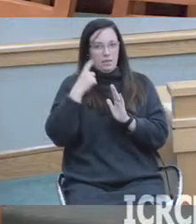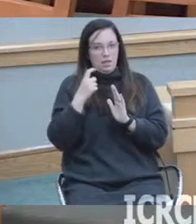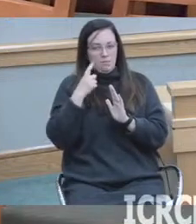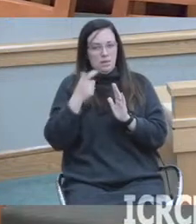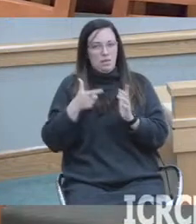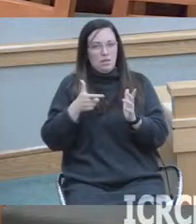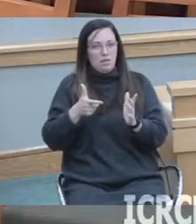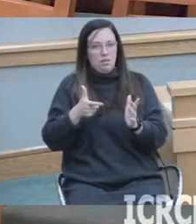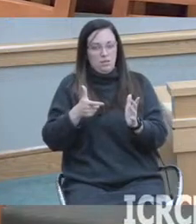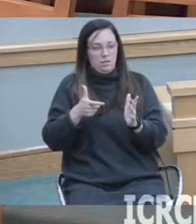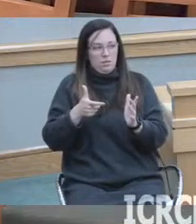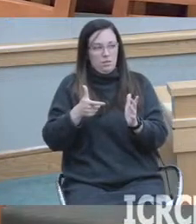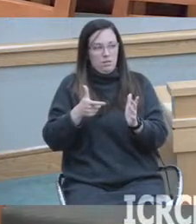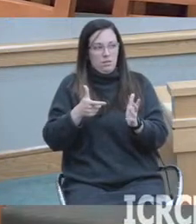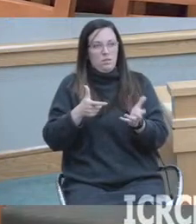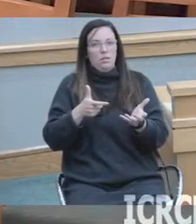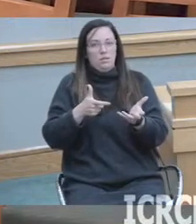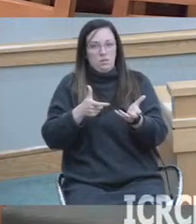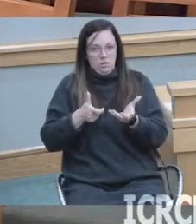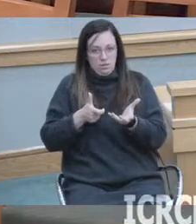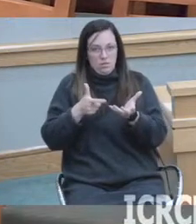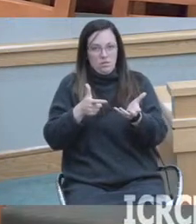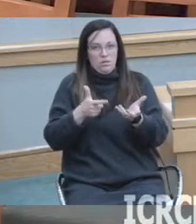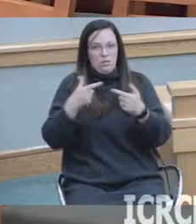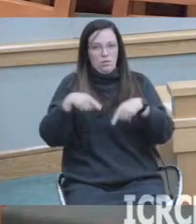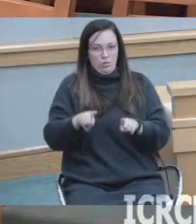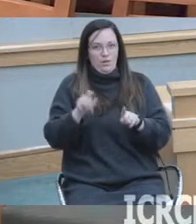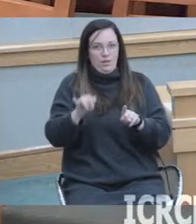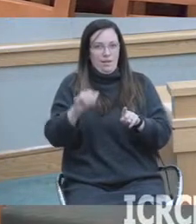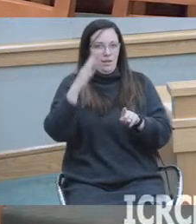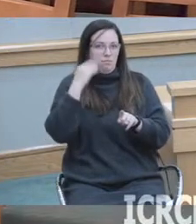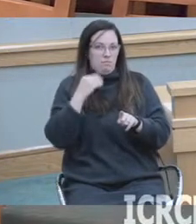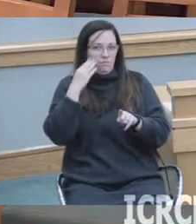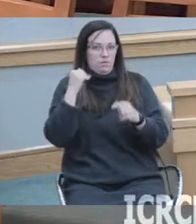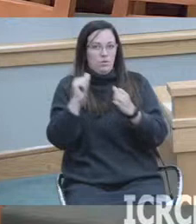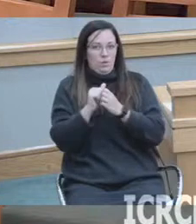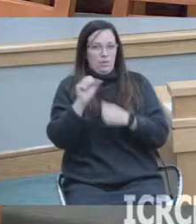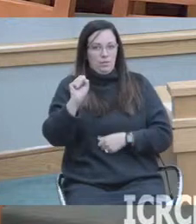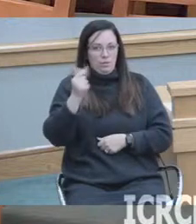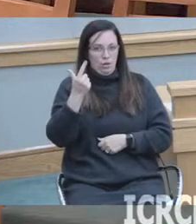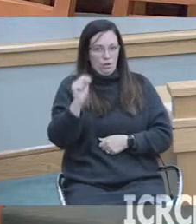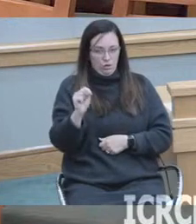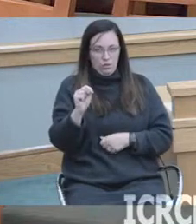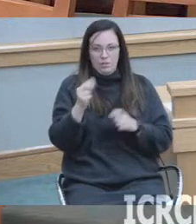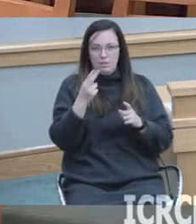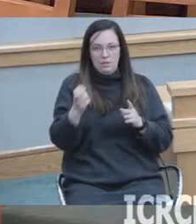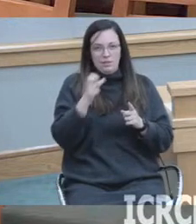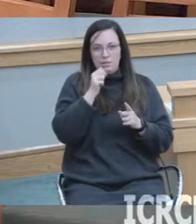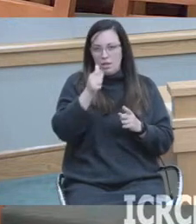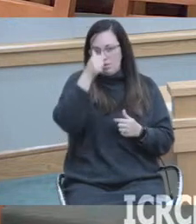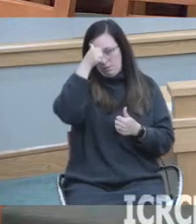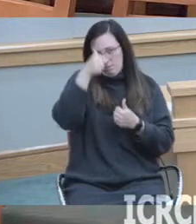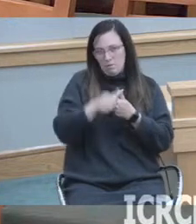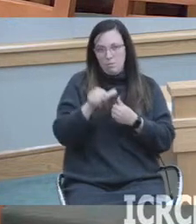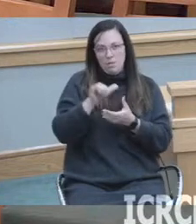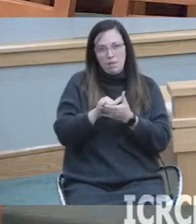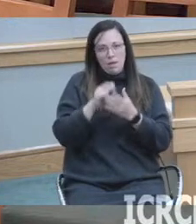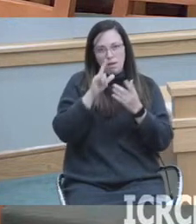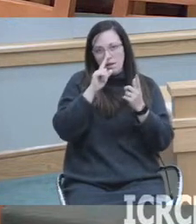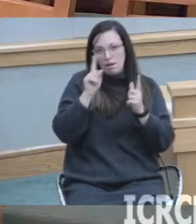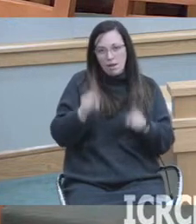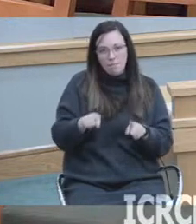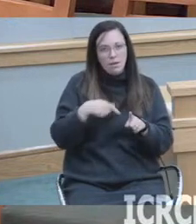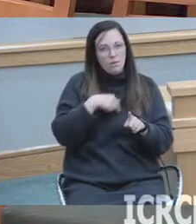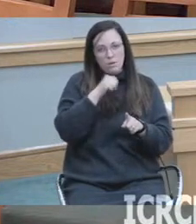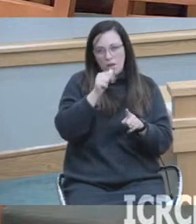his shotgun during the encounter with Sergeant Terhart. He does not recall that happening, but I wouldn't necessarily expect him to.